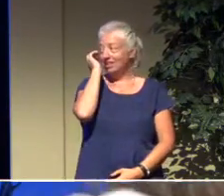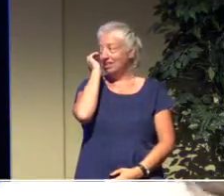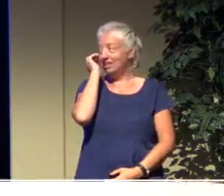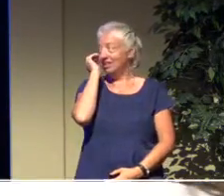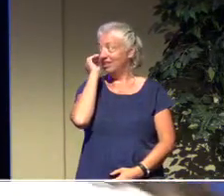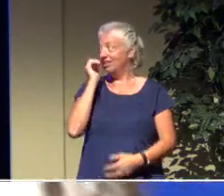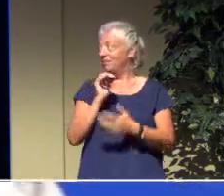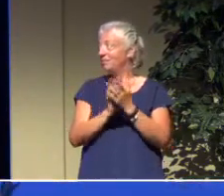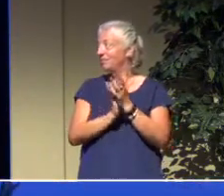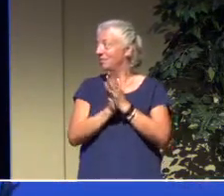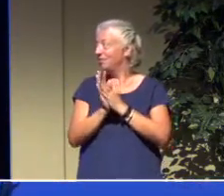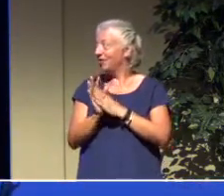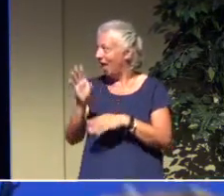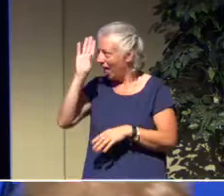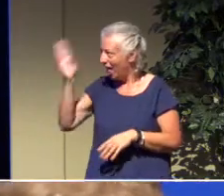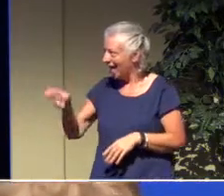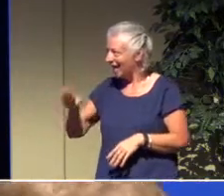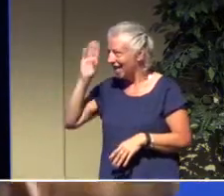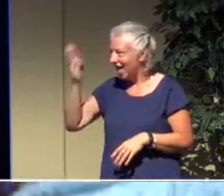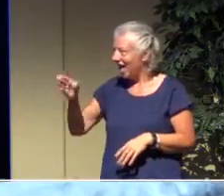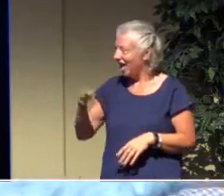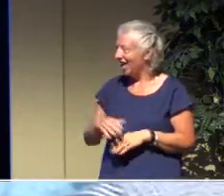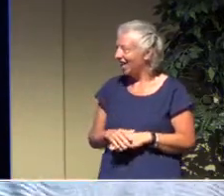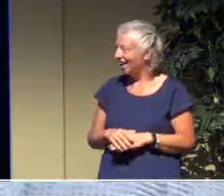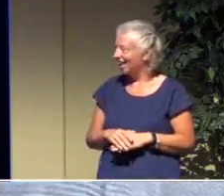So, yeah, hi, Paul.